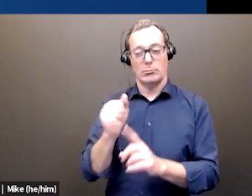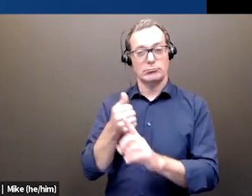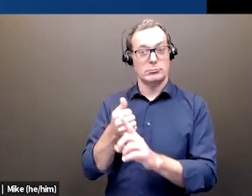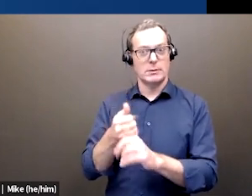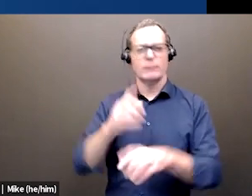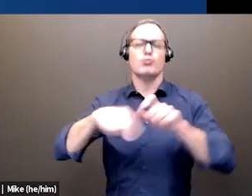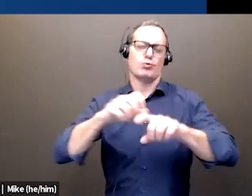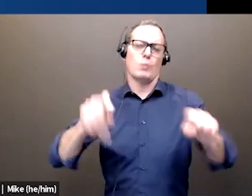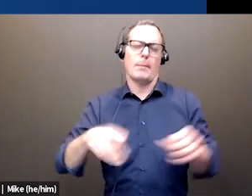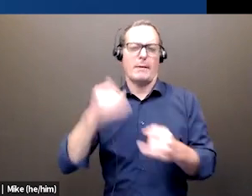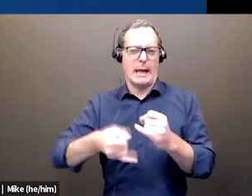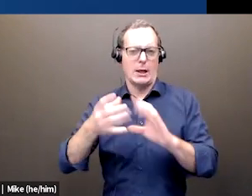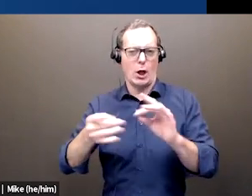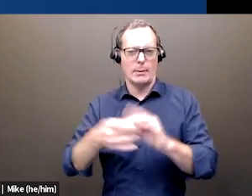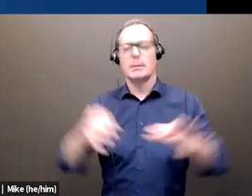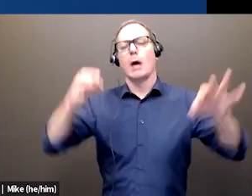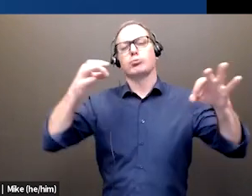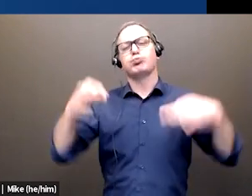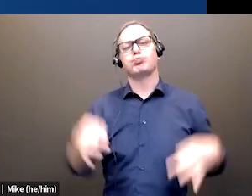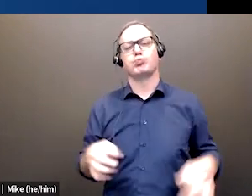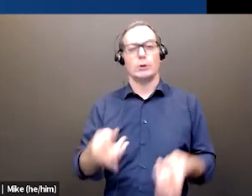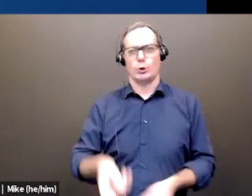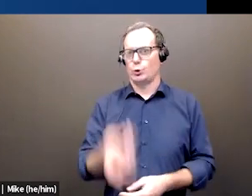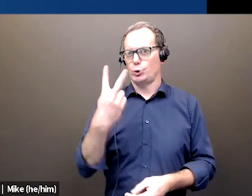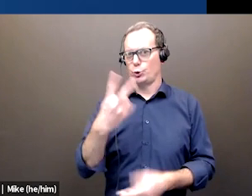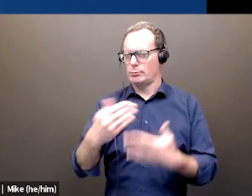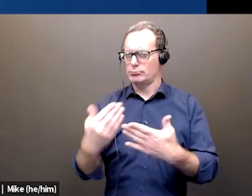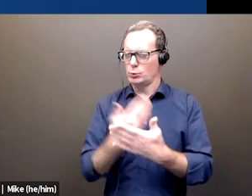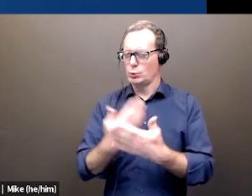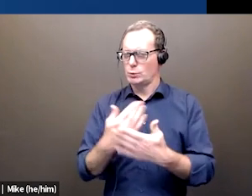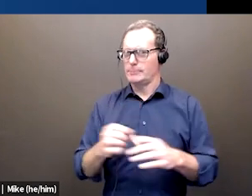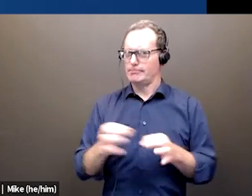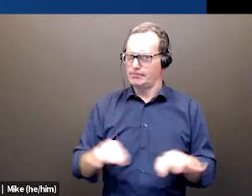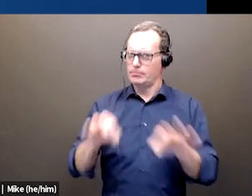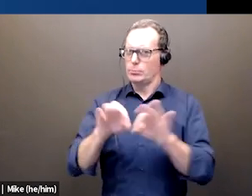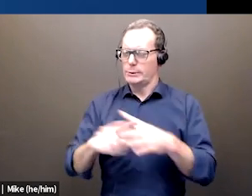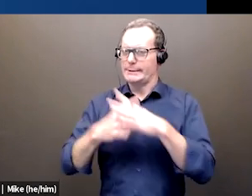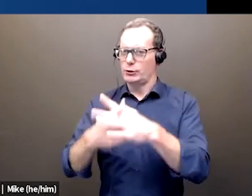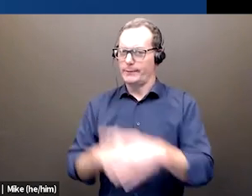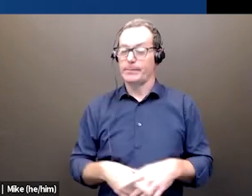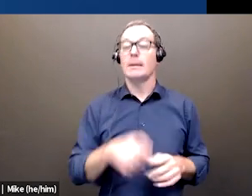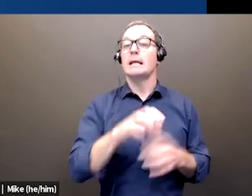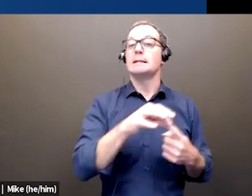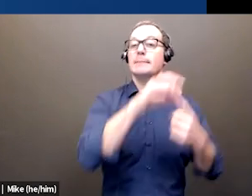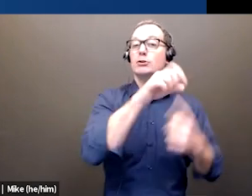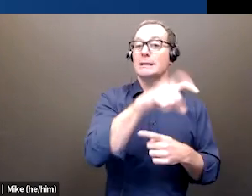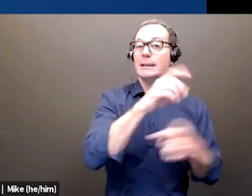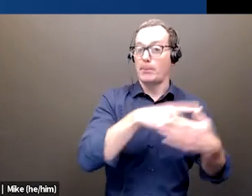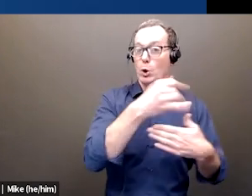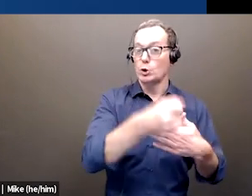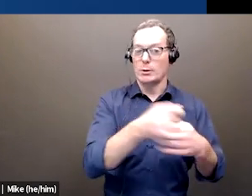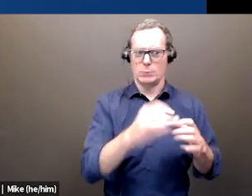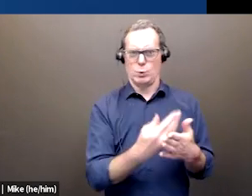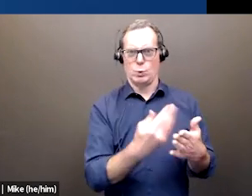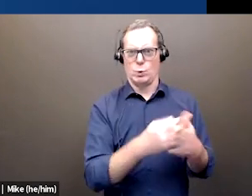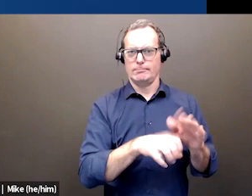explanation about two important initiatives the Special Needs Project has undertaken to improve